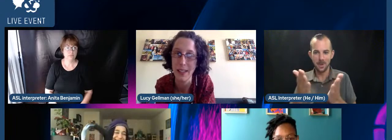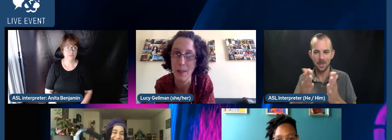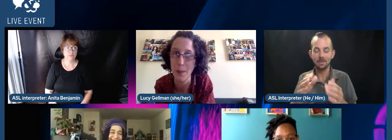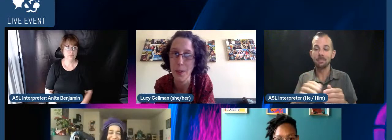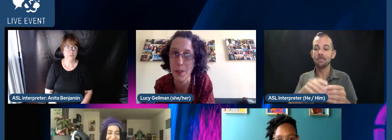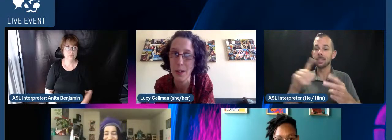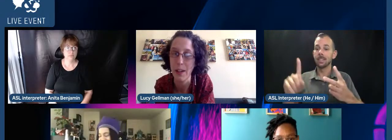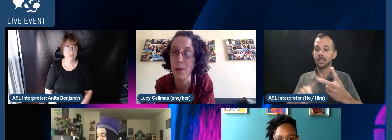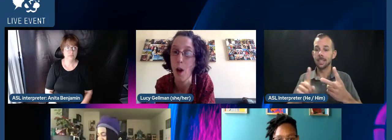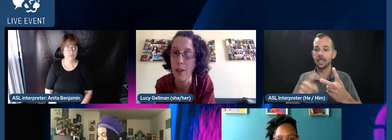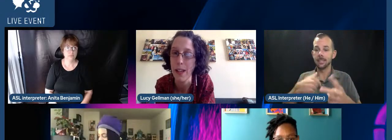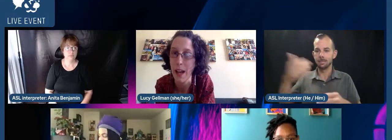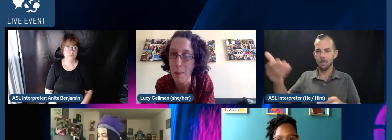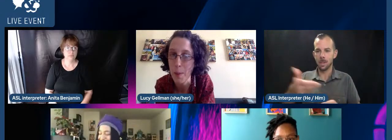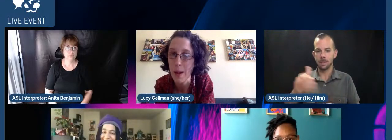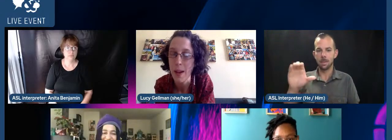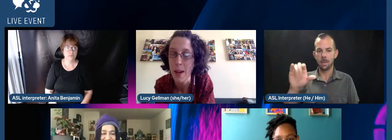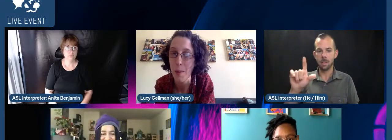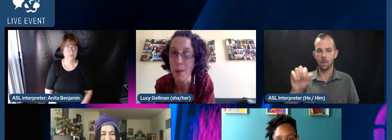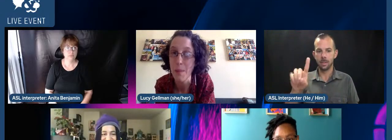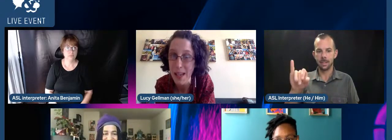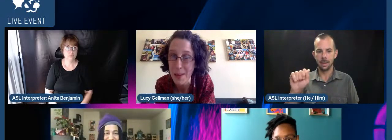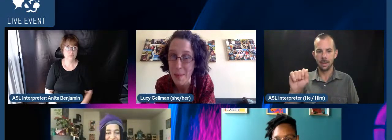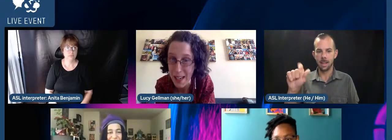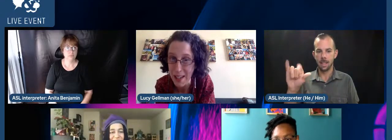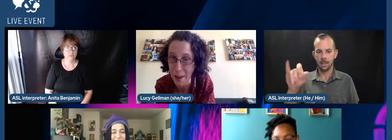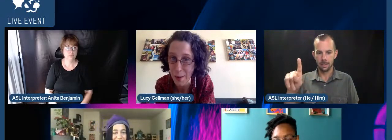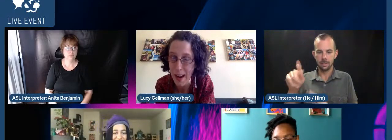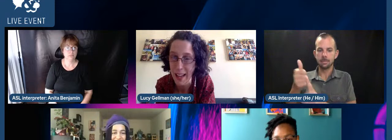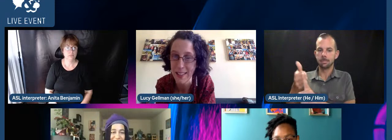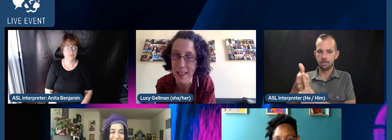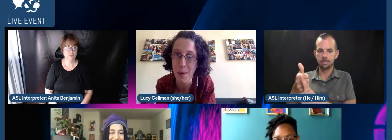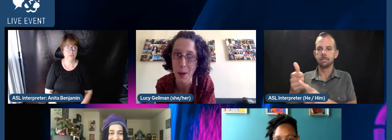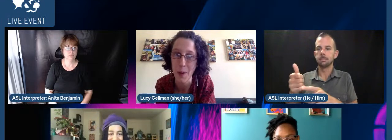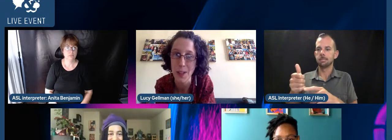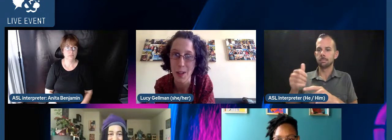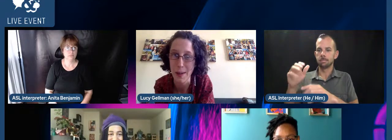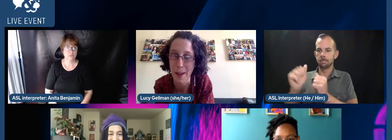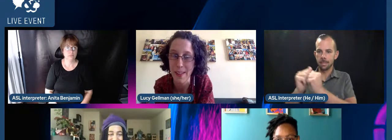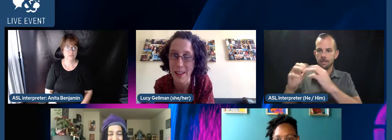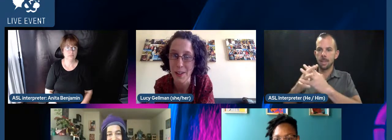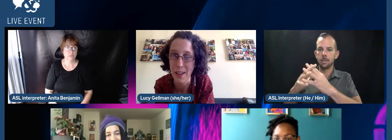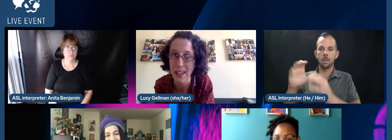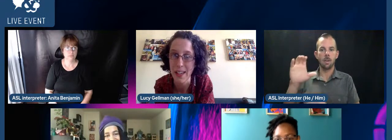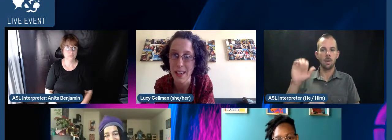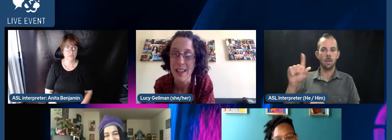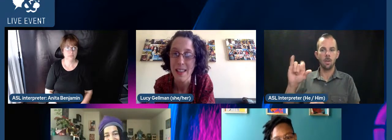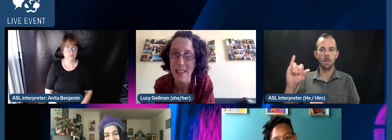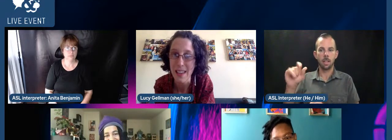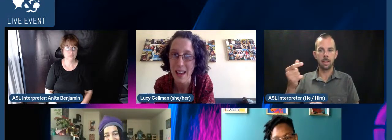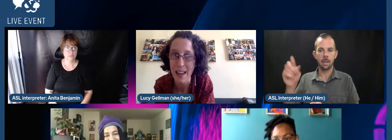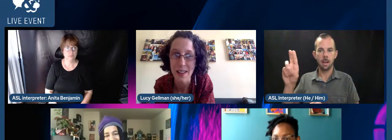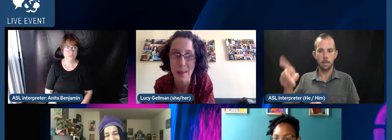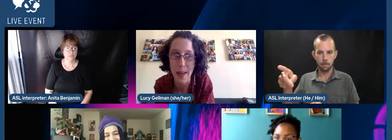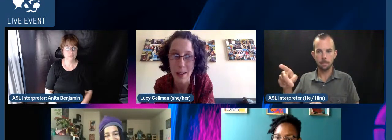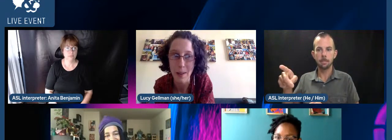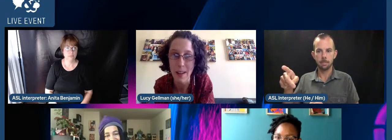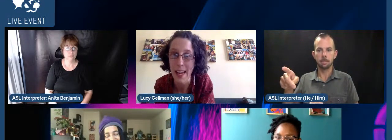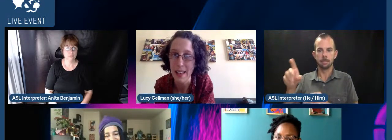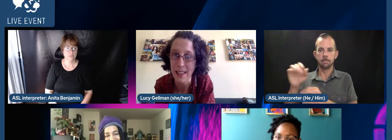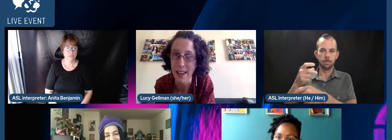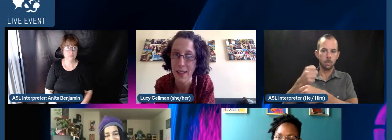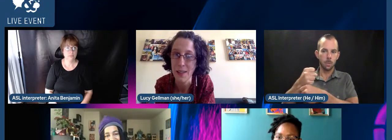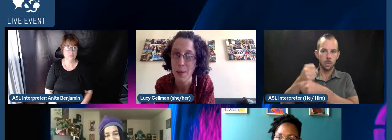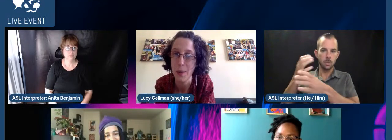founding executive producer of Calling Up, among many, many other hats. And we are going to talk about that during the